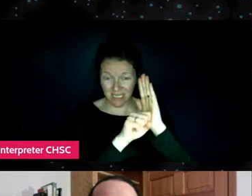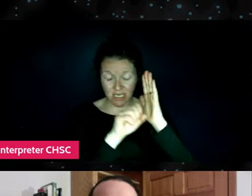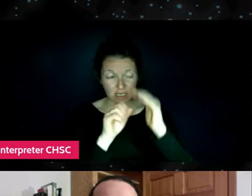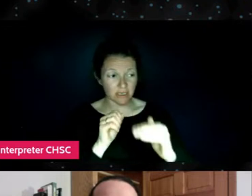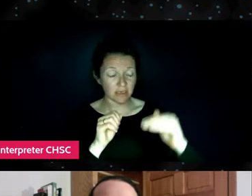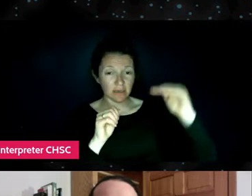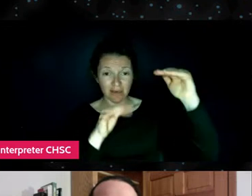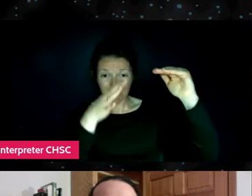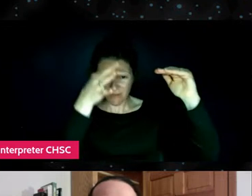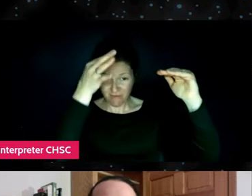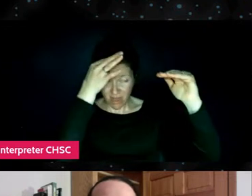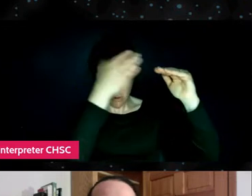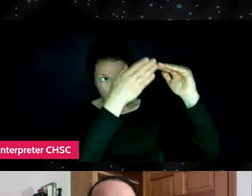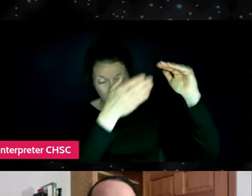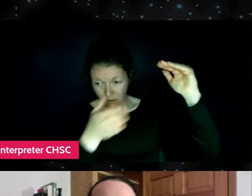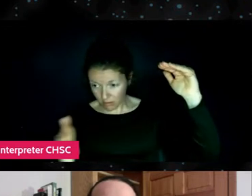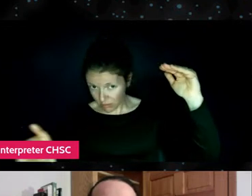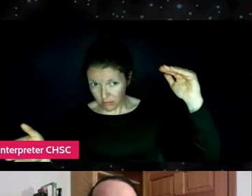to the federal government. So